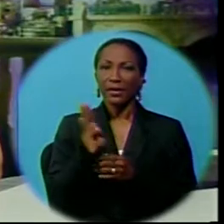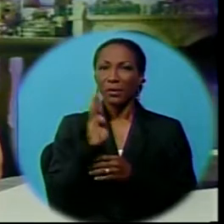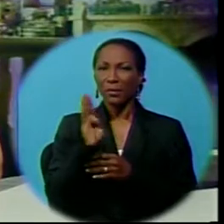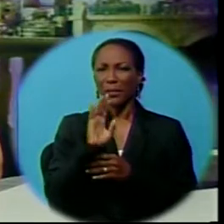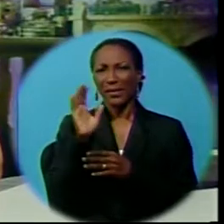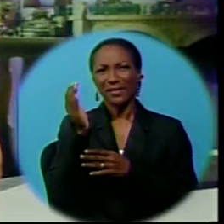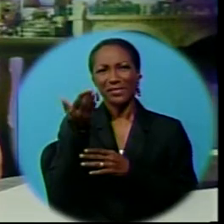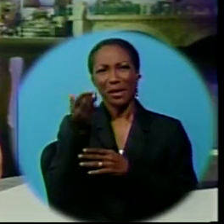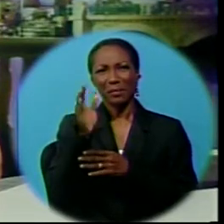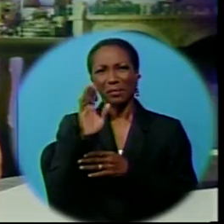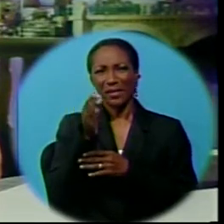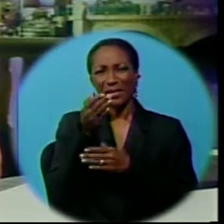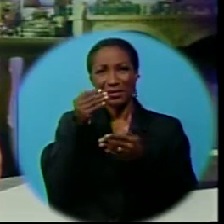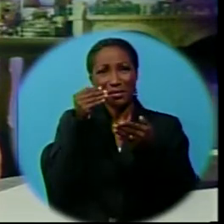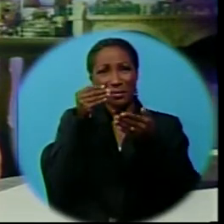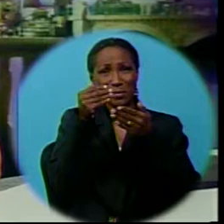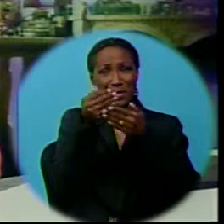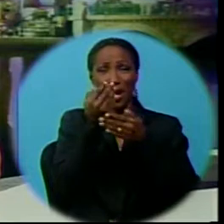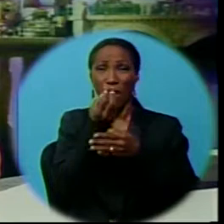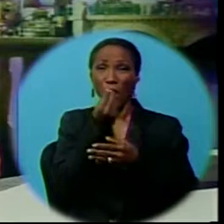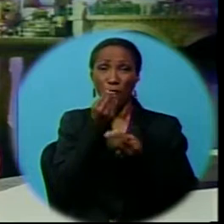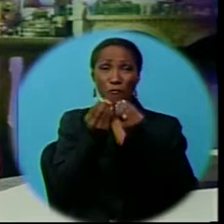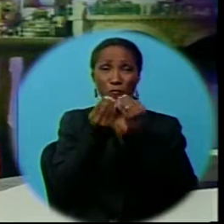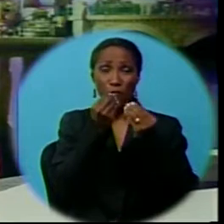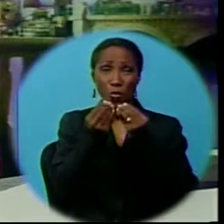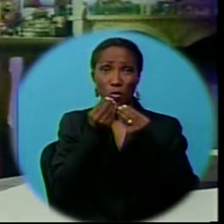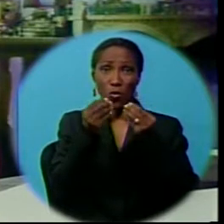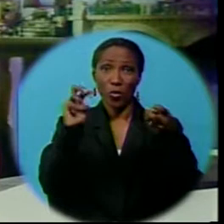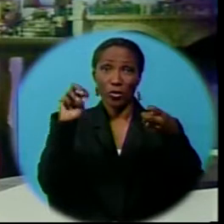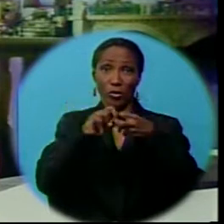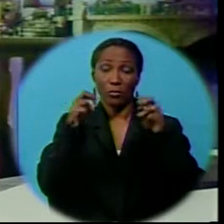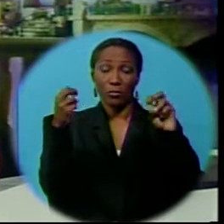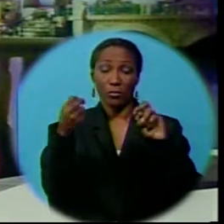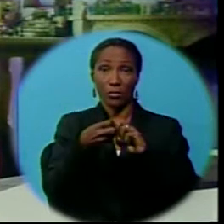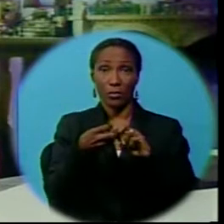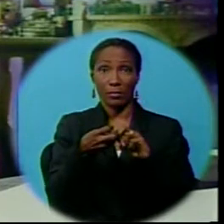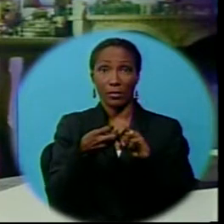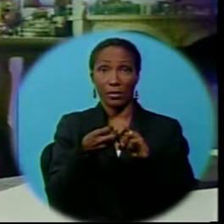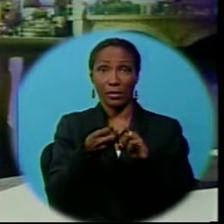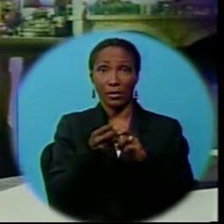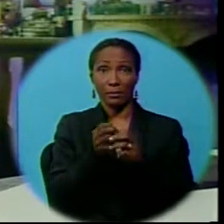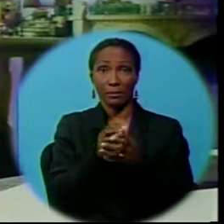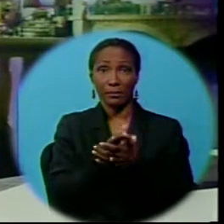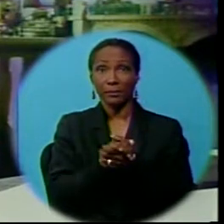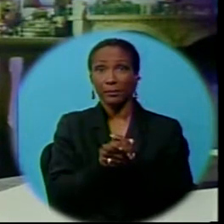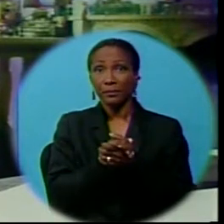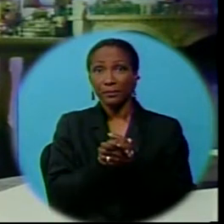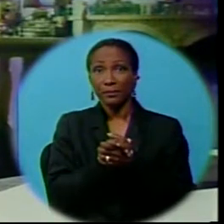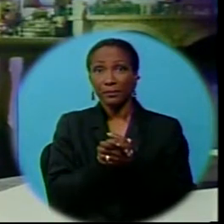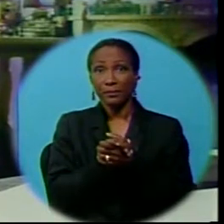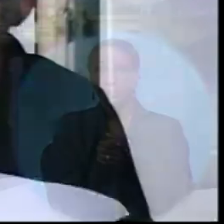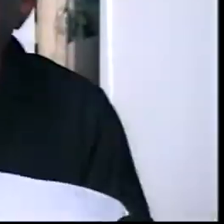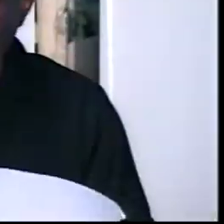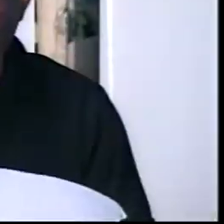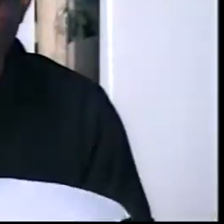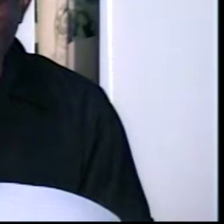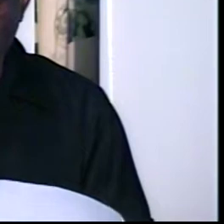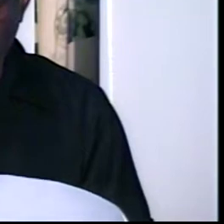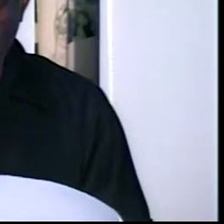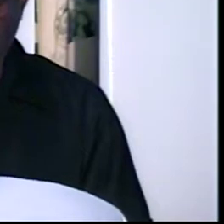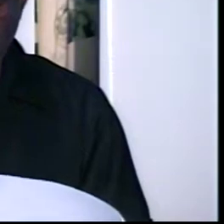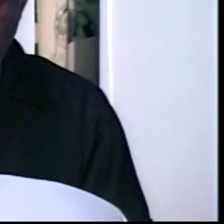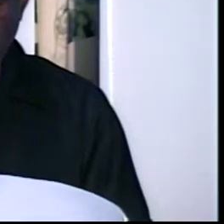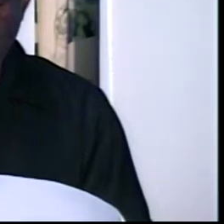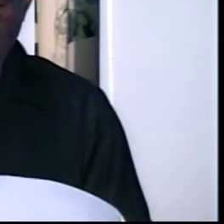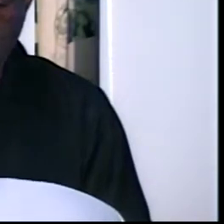Well, Barbados appears to be on the verge of a food security crisis. This is according to the Permanent Secretary in the Ministry of